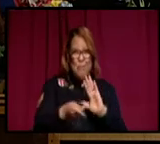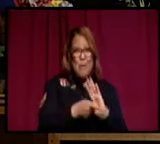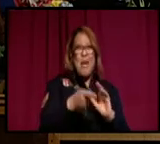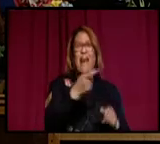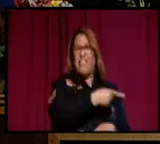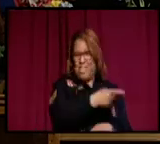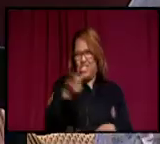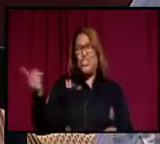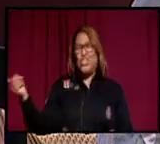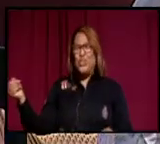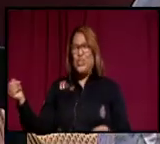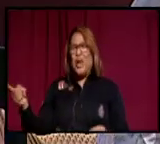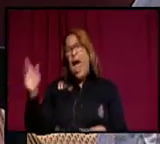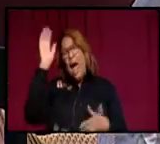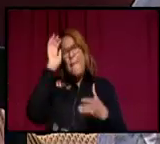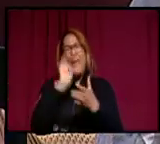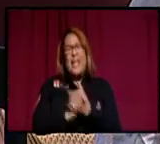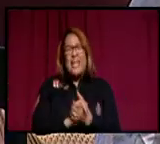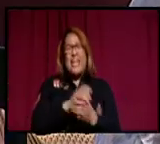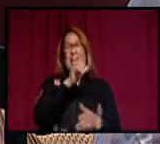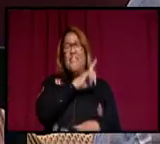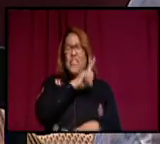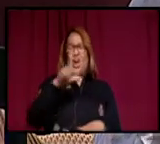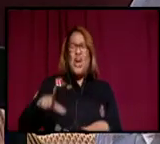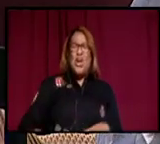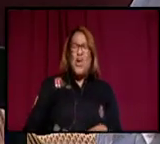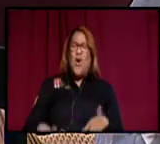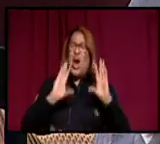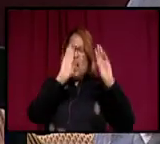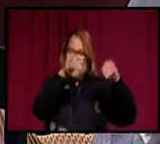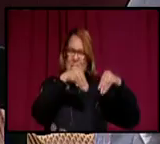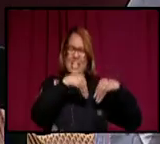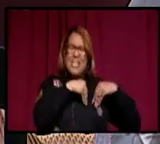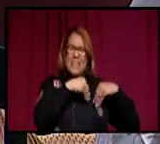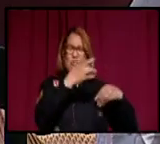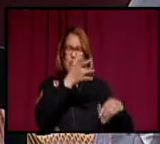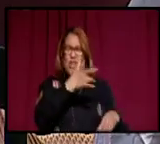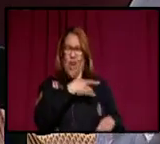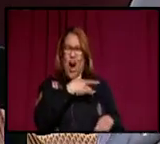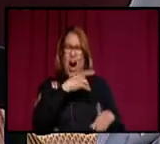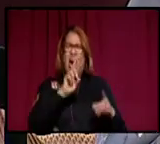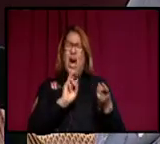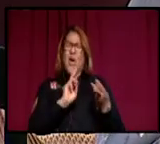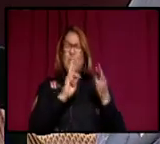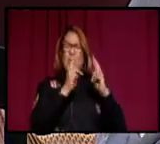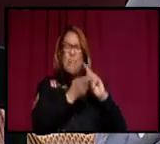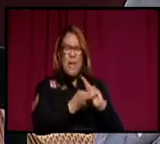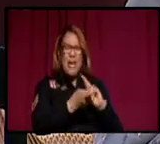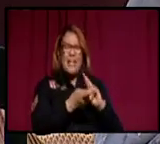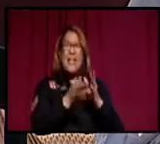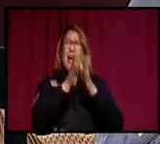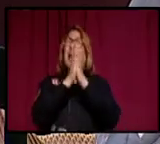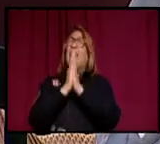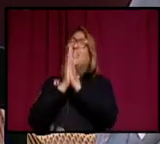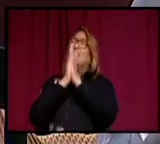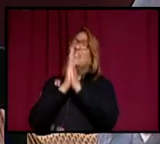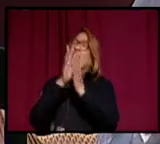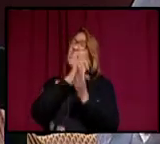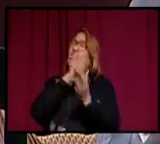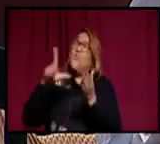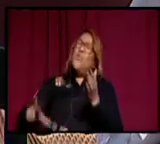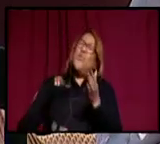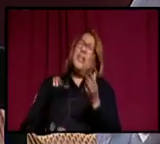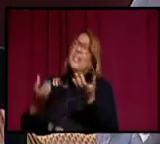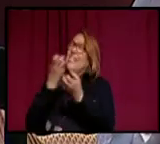children. Then believe that on the Lord God and receive him in your heart. Repent of your sins. Ask the Lord Jesus, Lord, save my